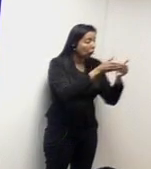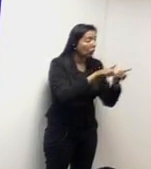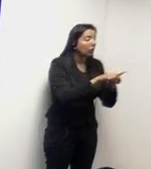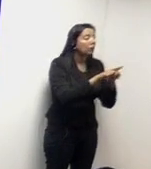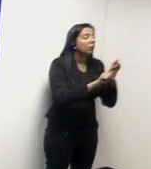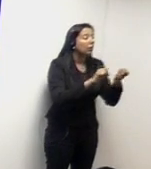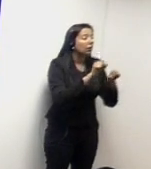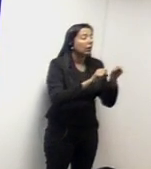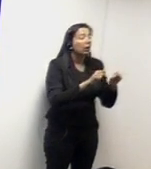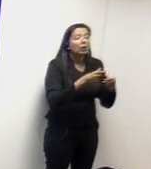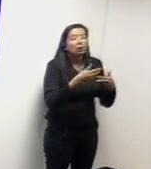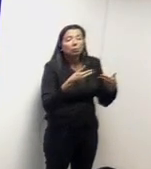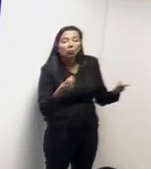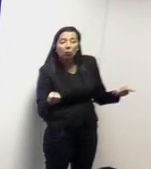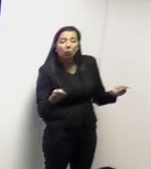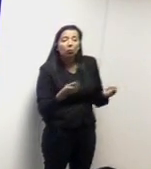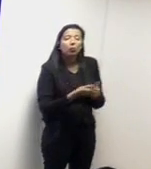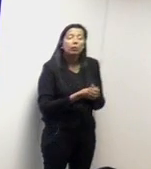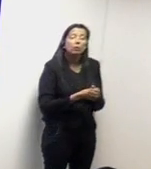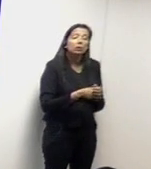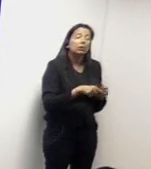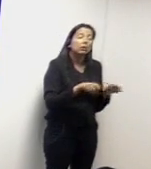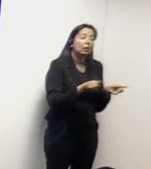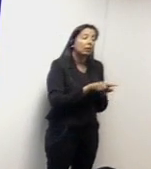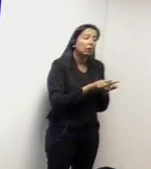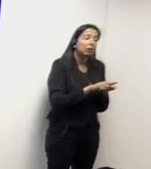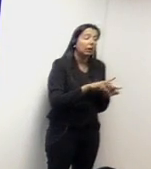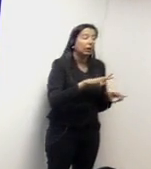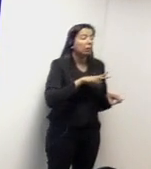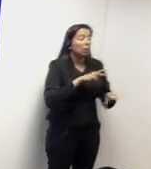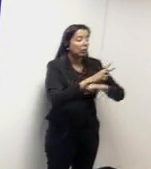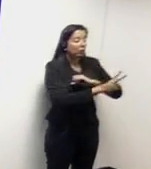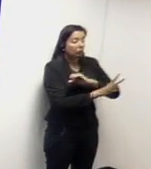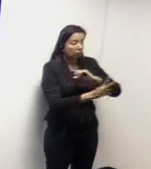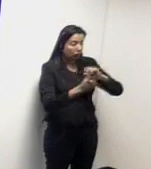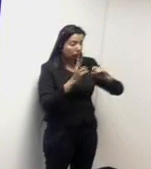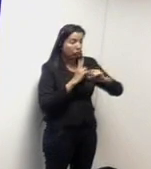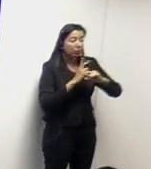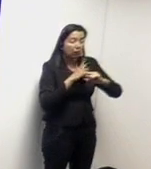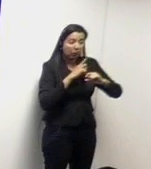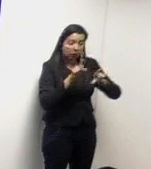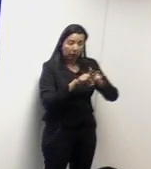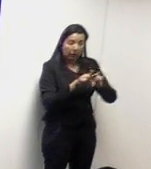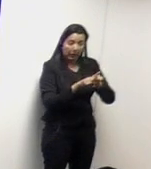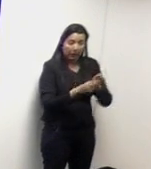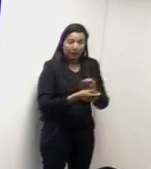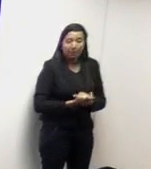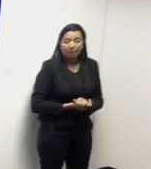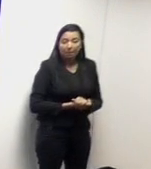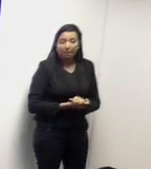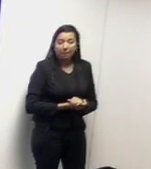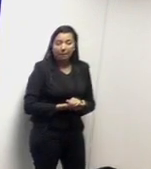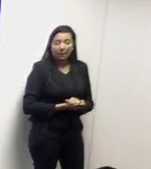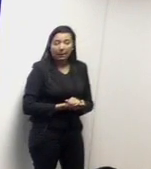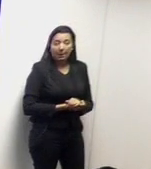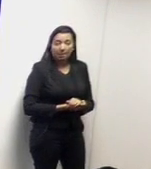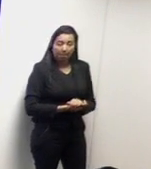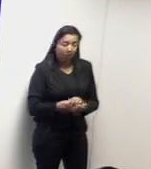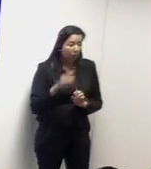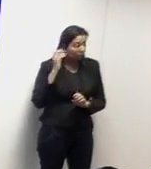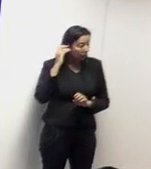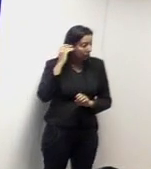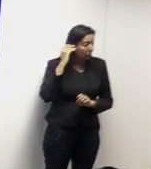time. And particularly, we're interested in feedback and sometimes delay, because delay is very important